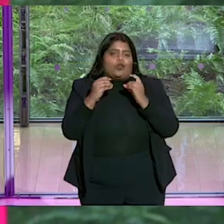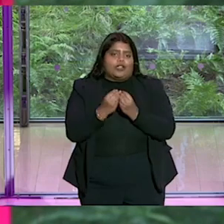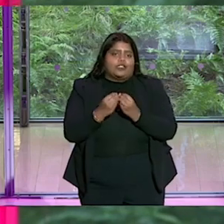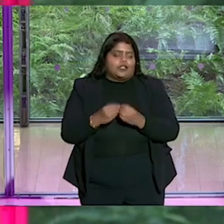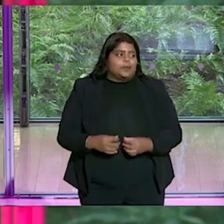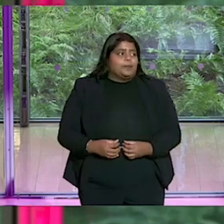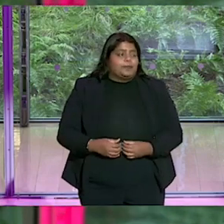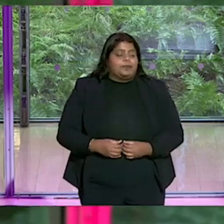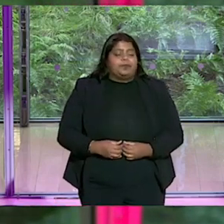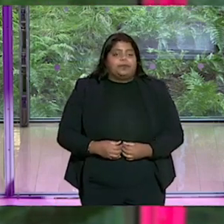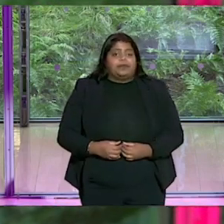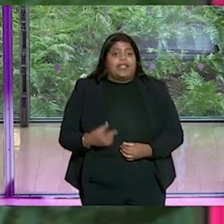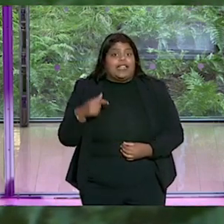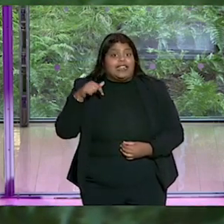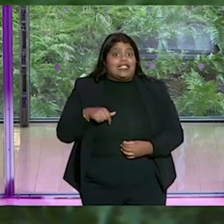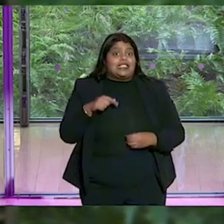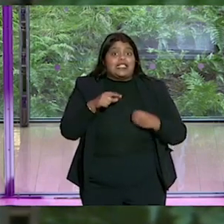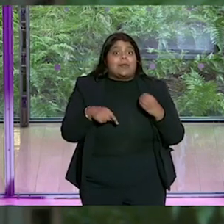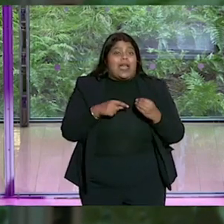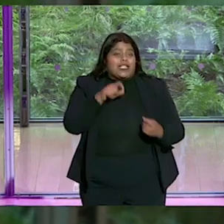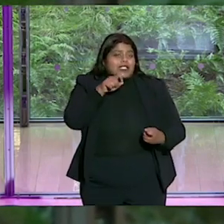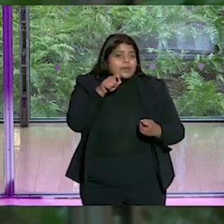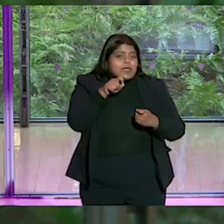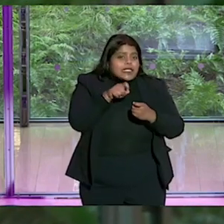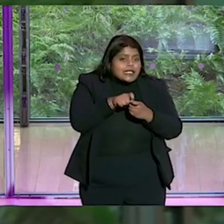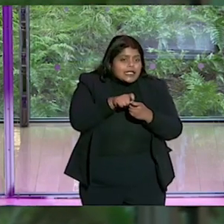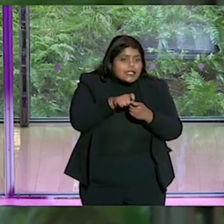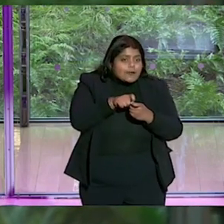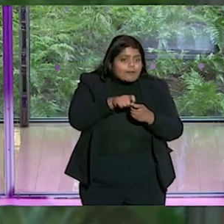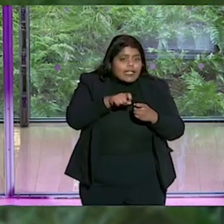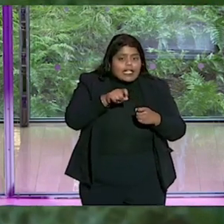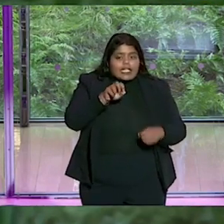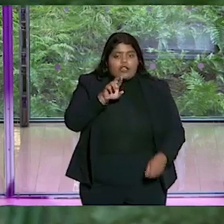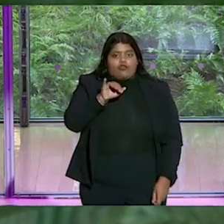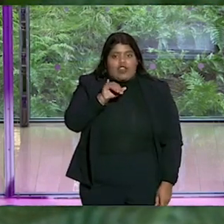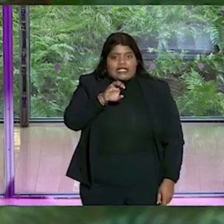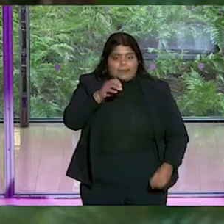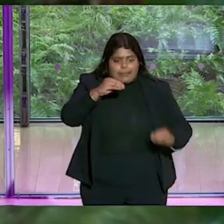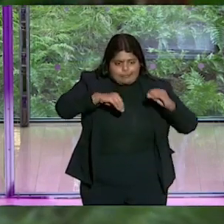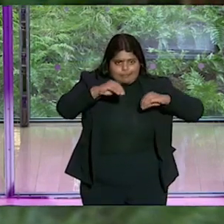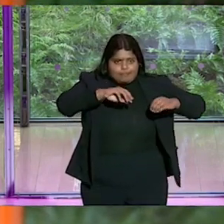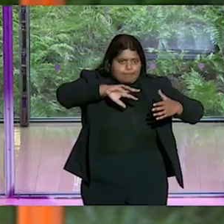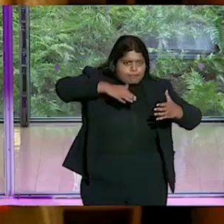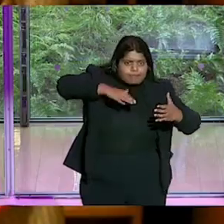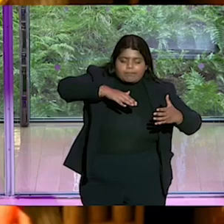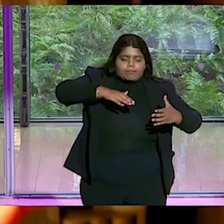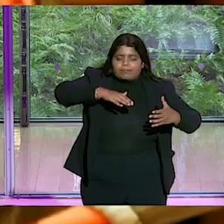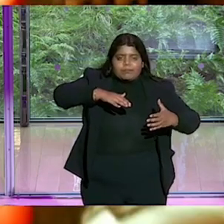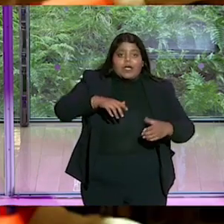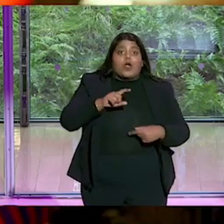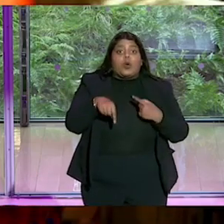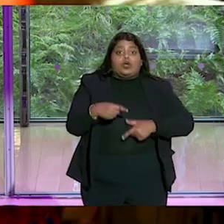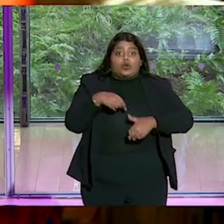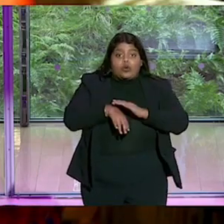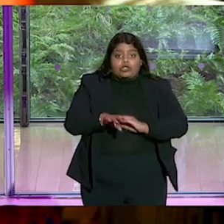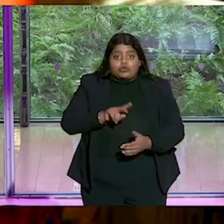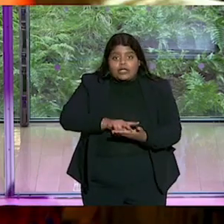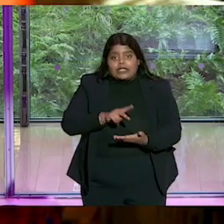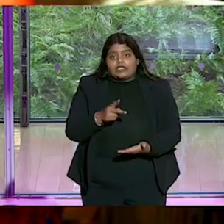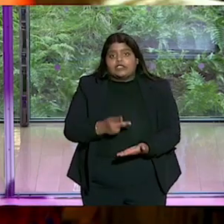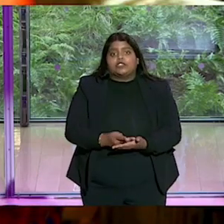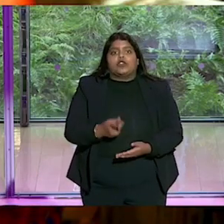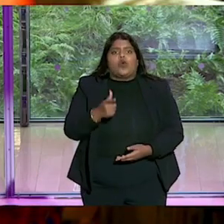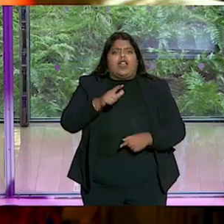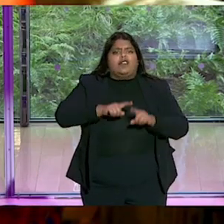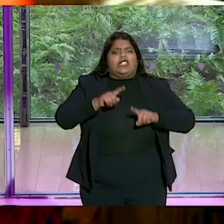This isn't about a particular recipe. When you go into the kitchen, you